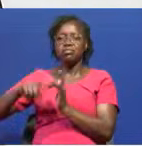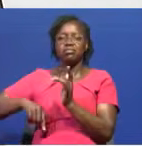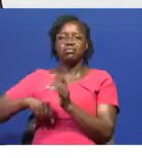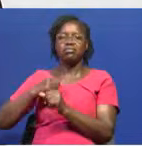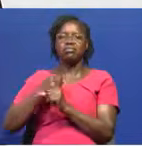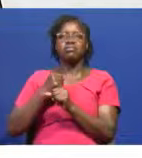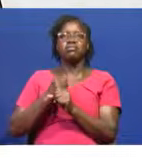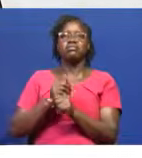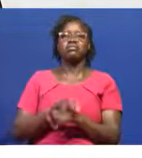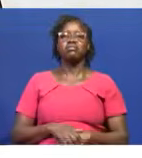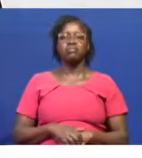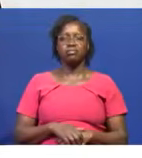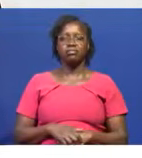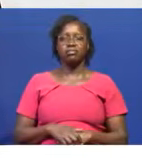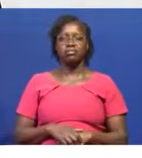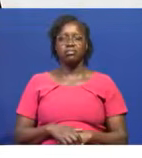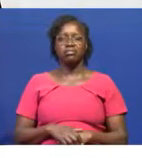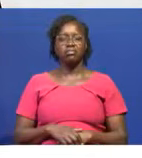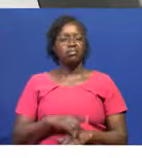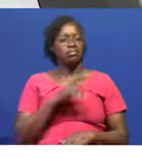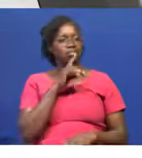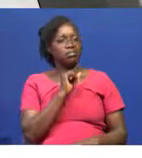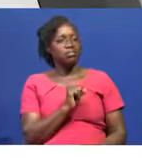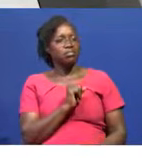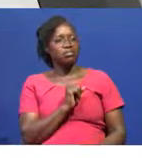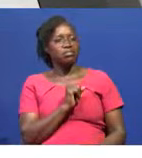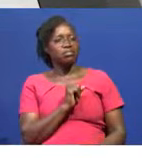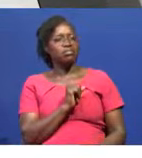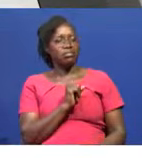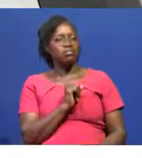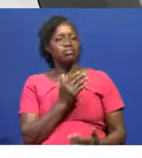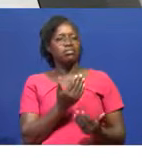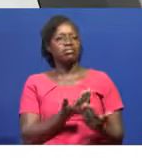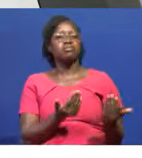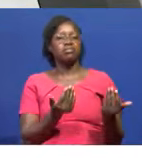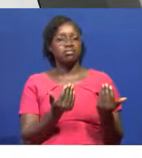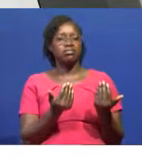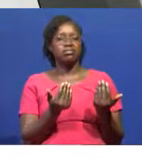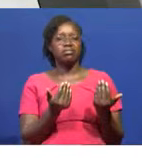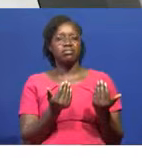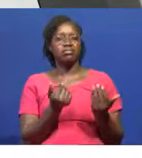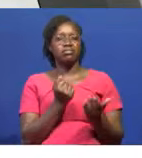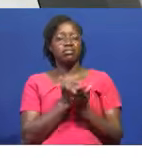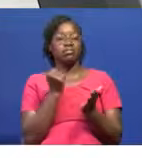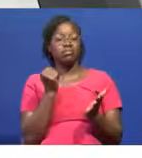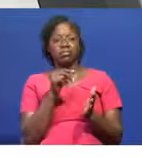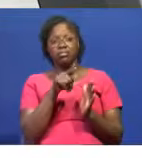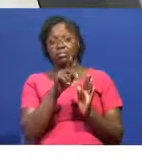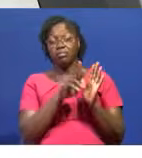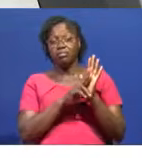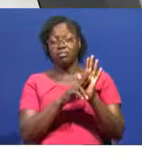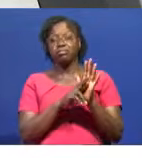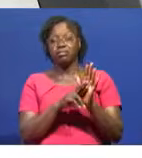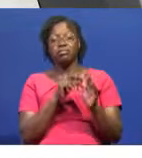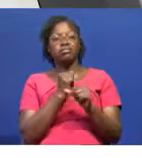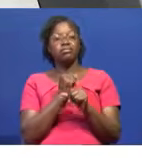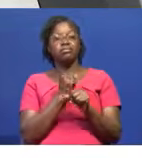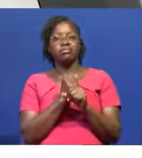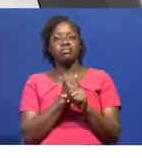it. Okay. Yes. So what is the children's office, which you represent,